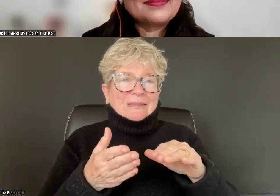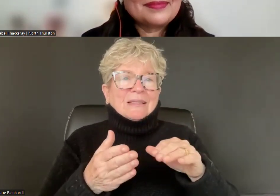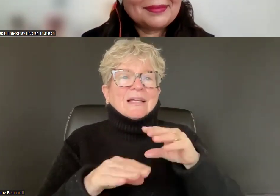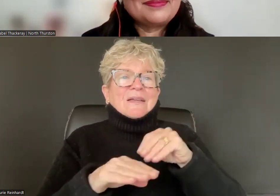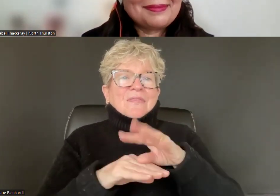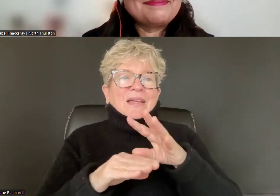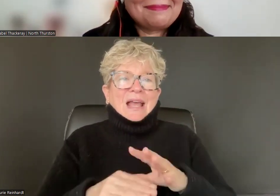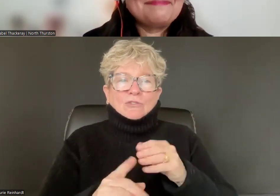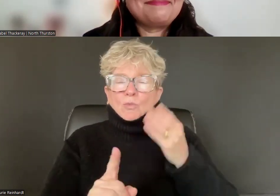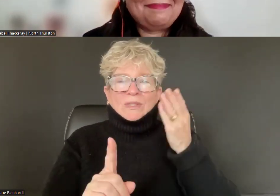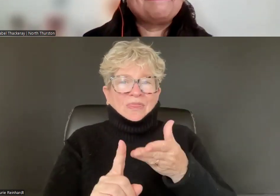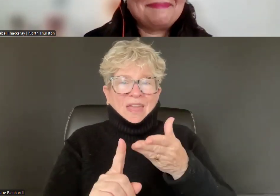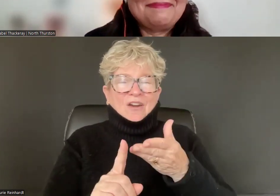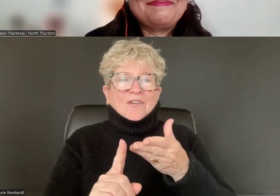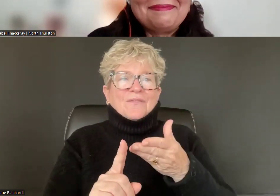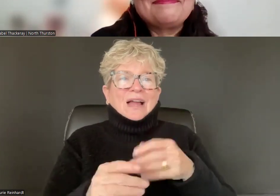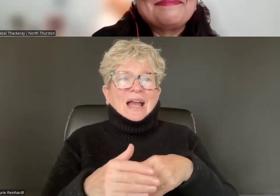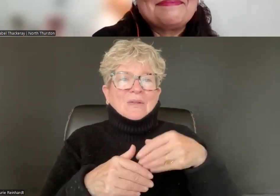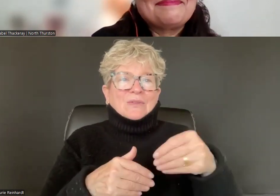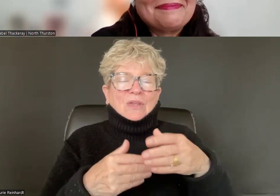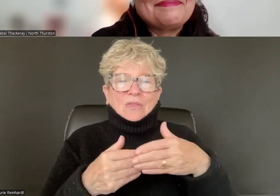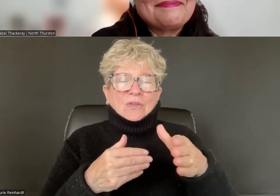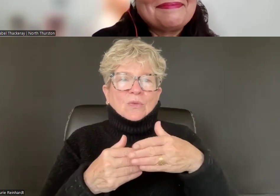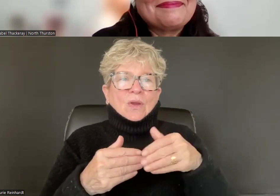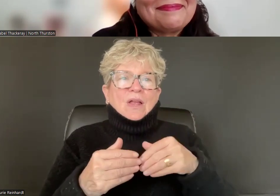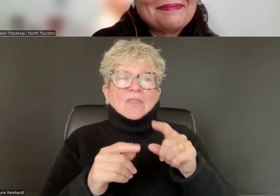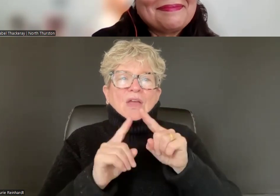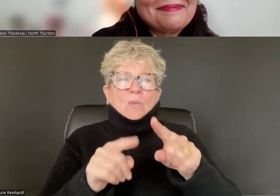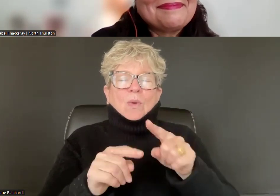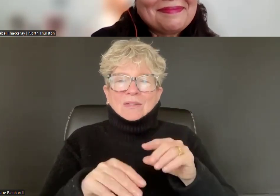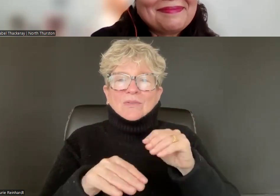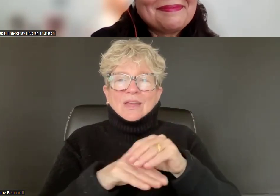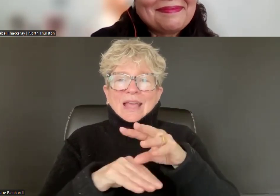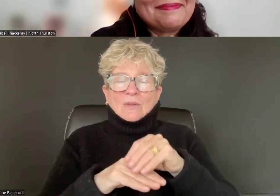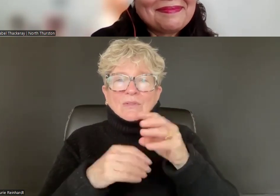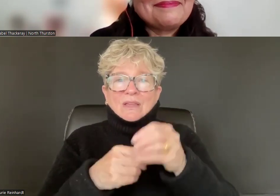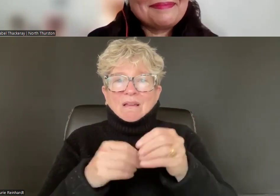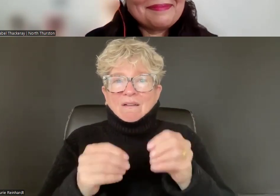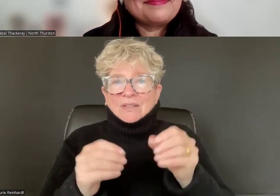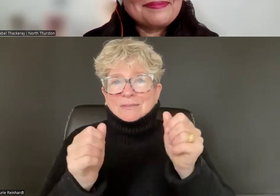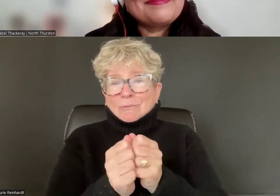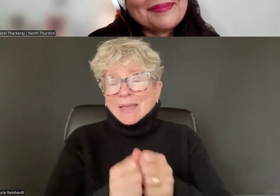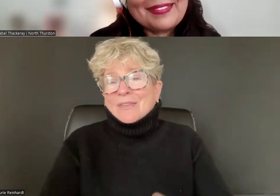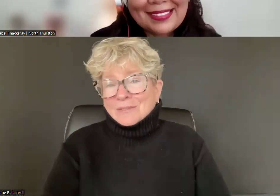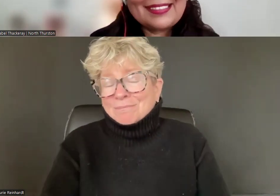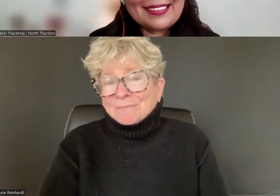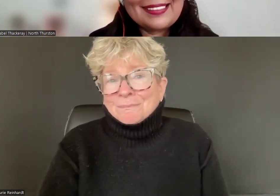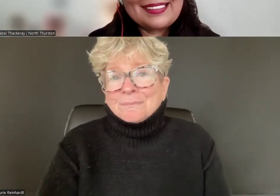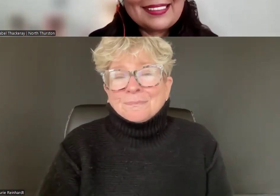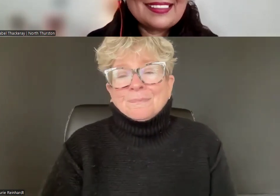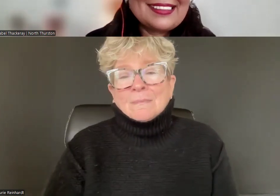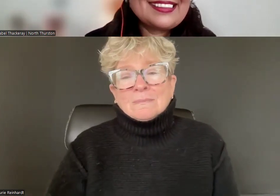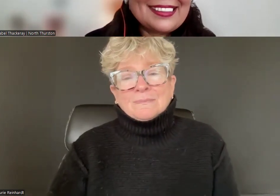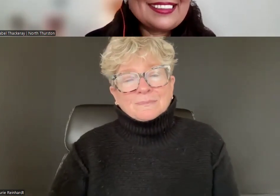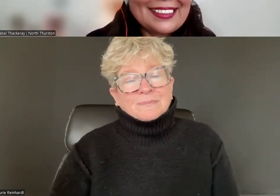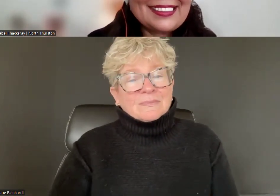door and they probably walked up to the counseling session, so our counseling office. Thank you so much for sharing that,